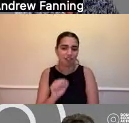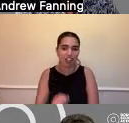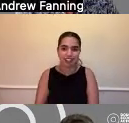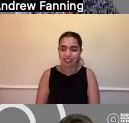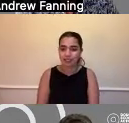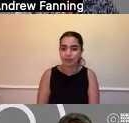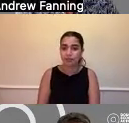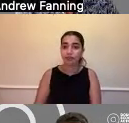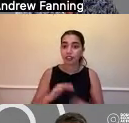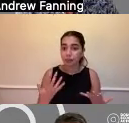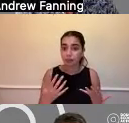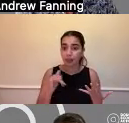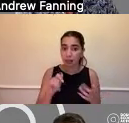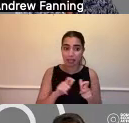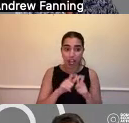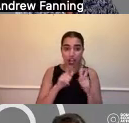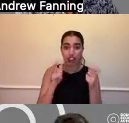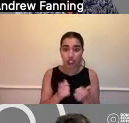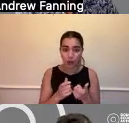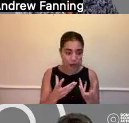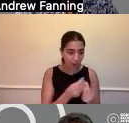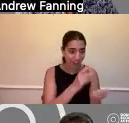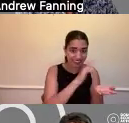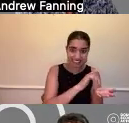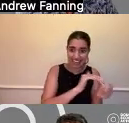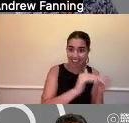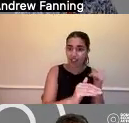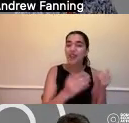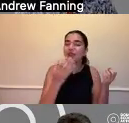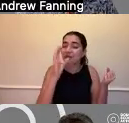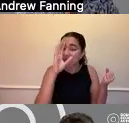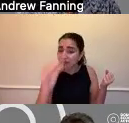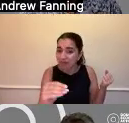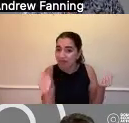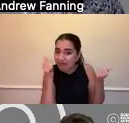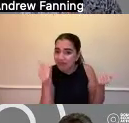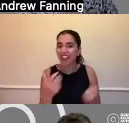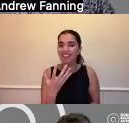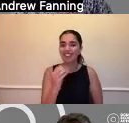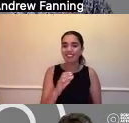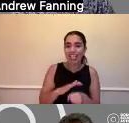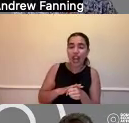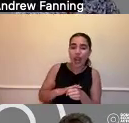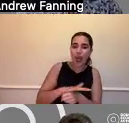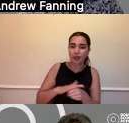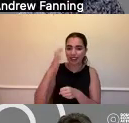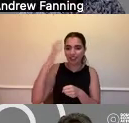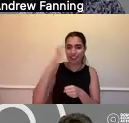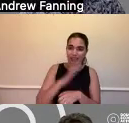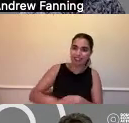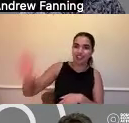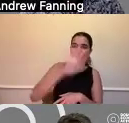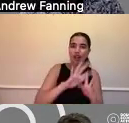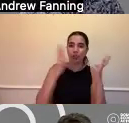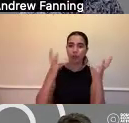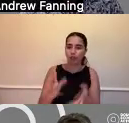So somebody Very, says maybe even a donut on a city level. We're delighted to say there are over 50 local municipal governments around the world that have already engaged